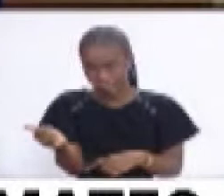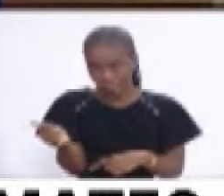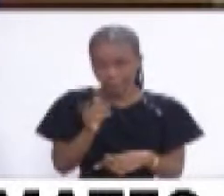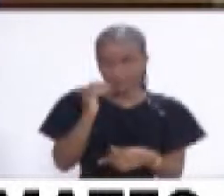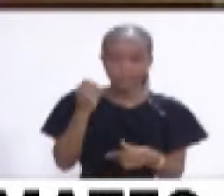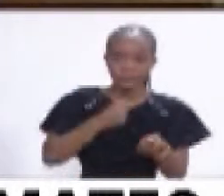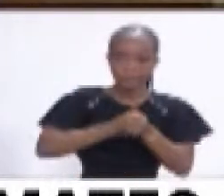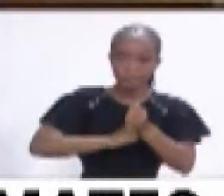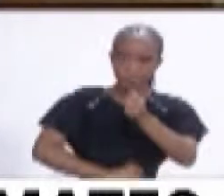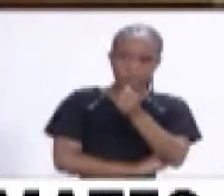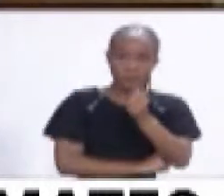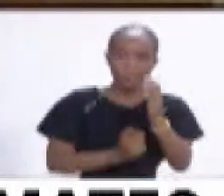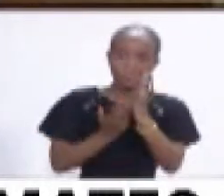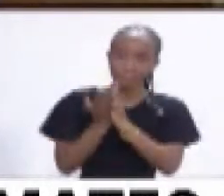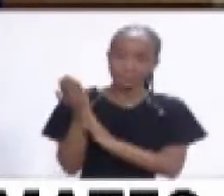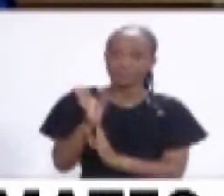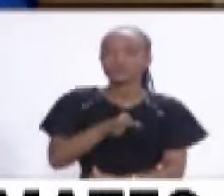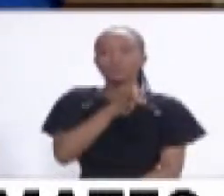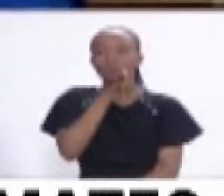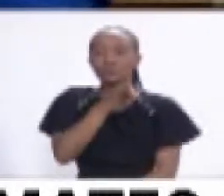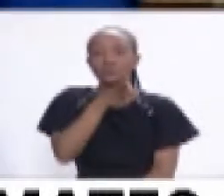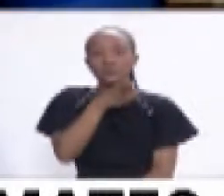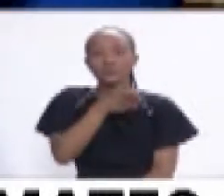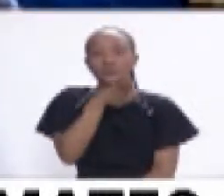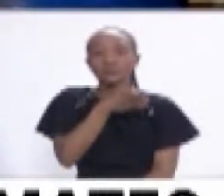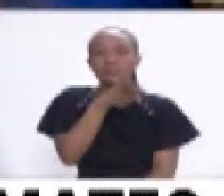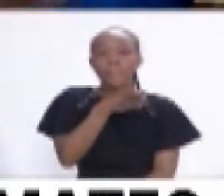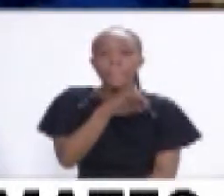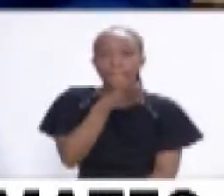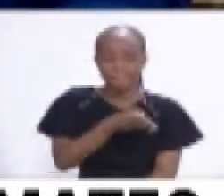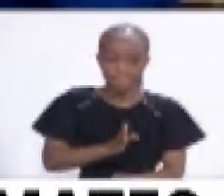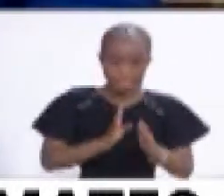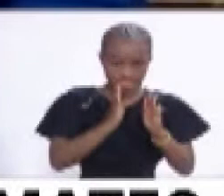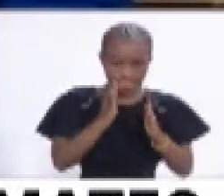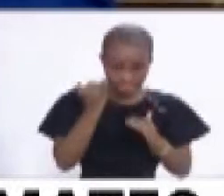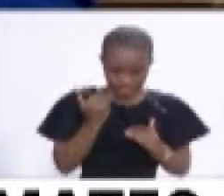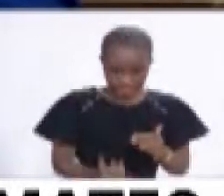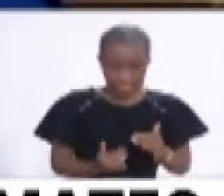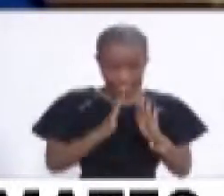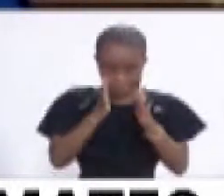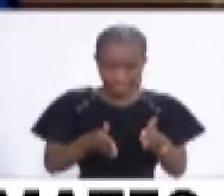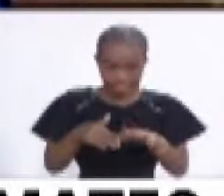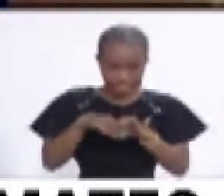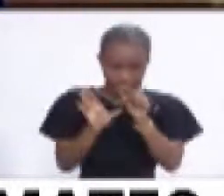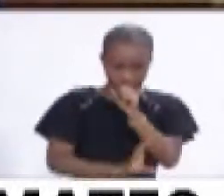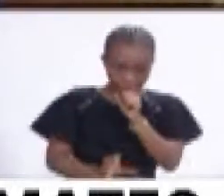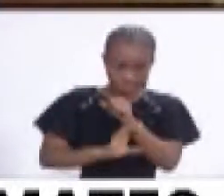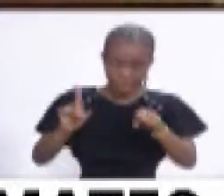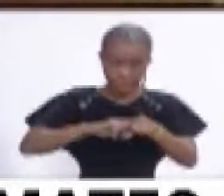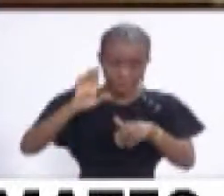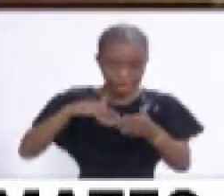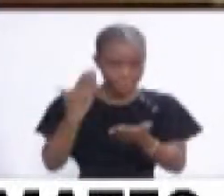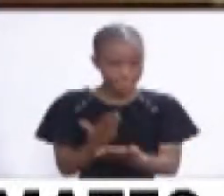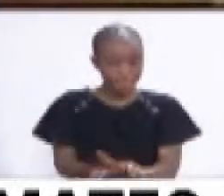to be funded through borrowing. There is hue and cry in this country when it comes to